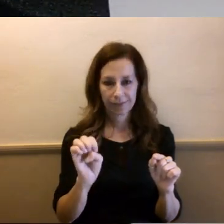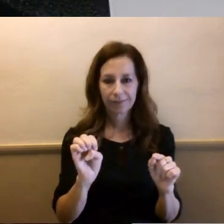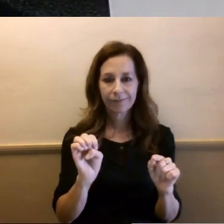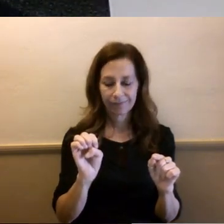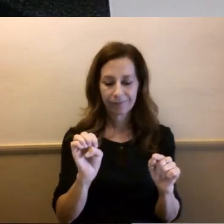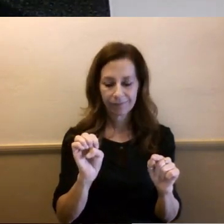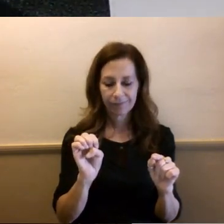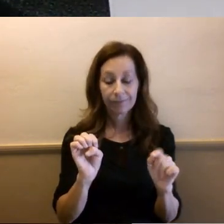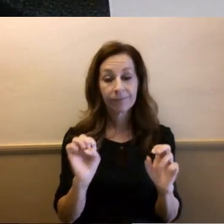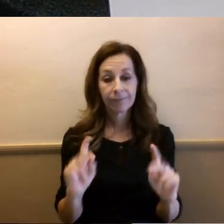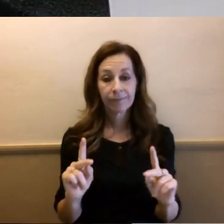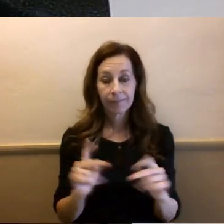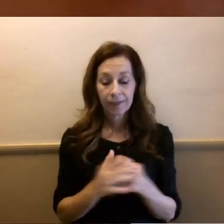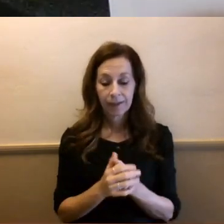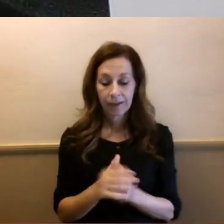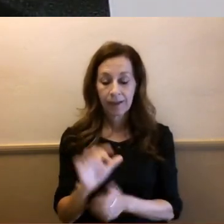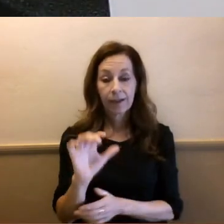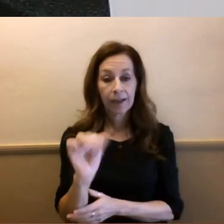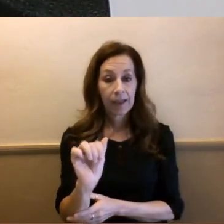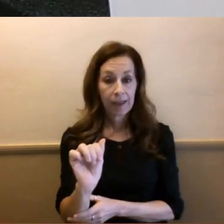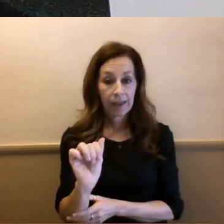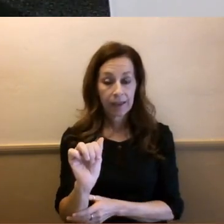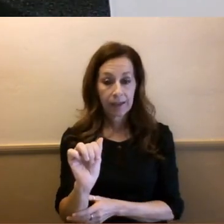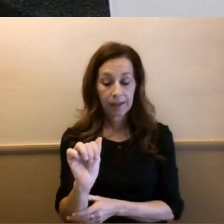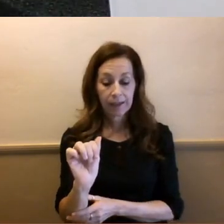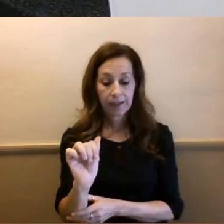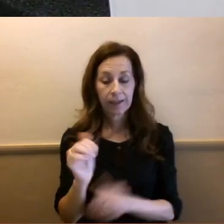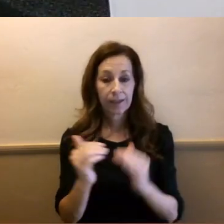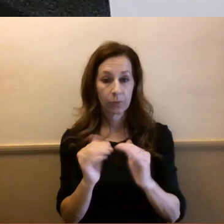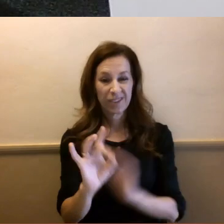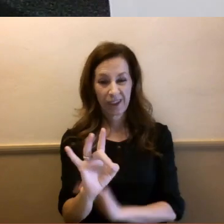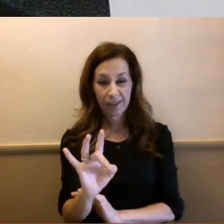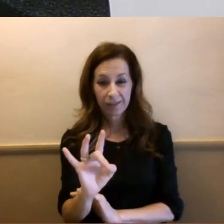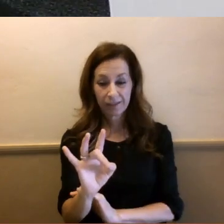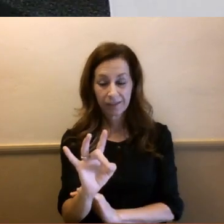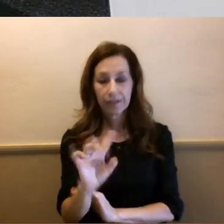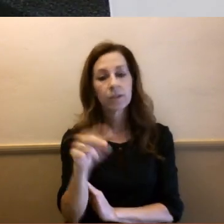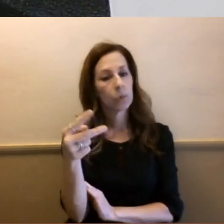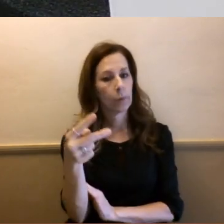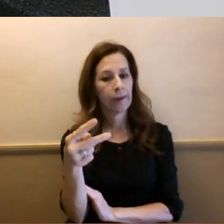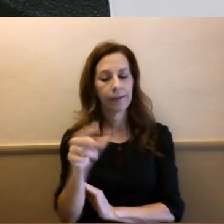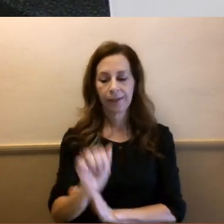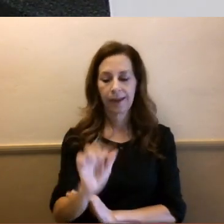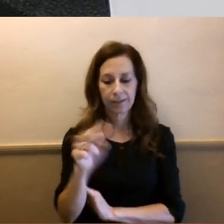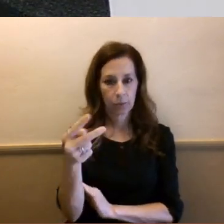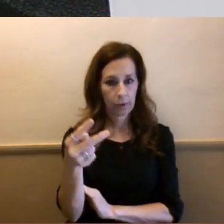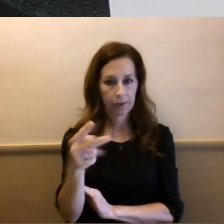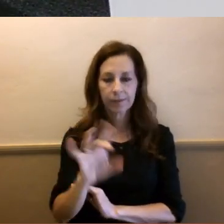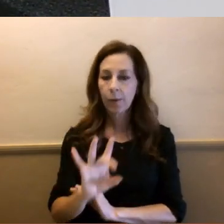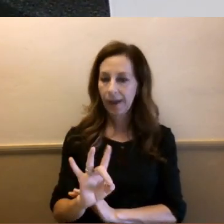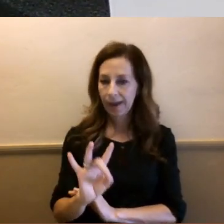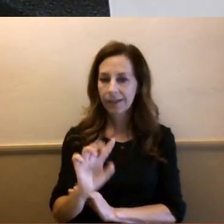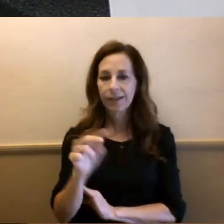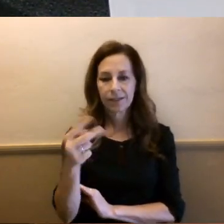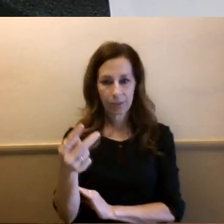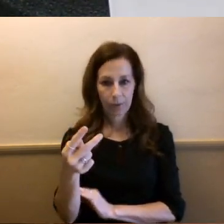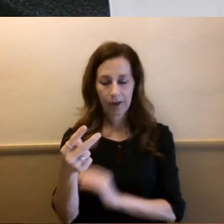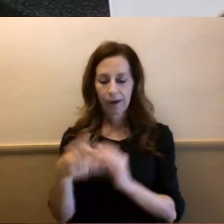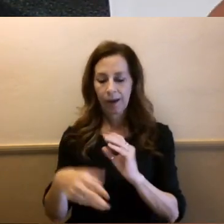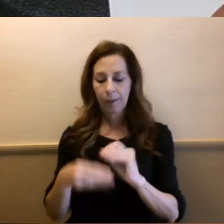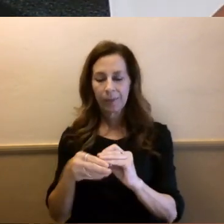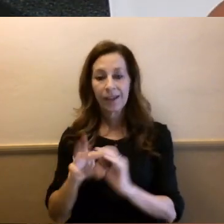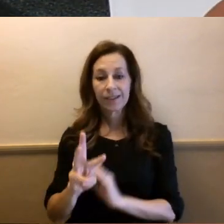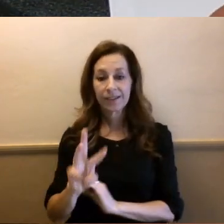Okay. All right, so A I'm assigning as 8, and then I have to square it because A is squared. 8 squared